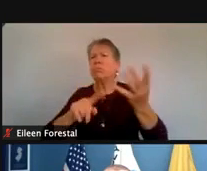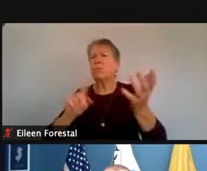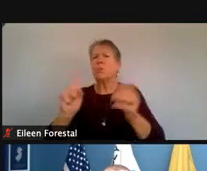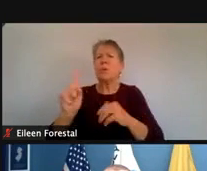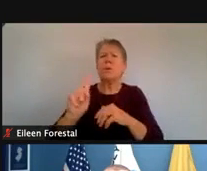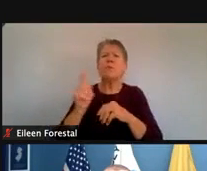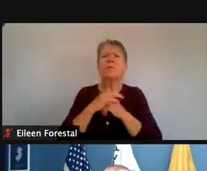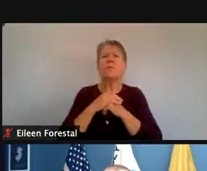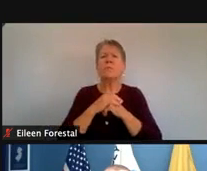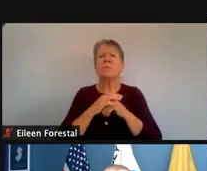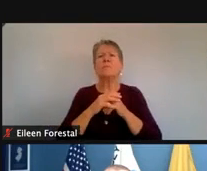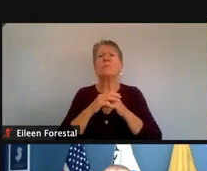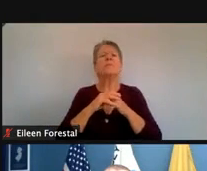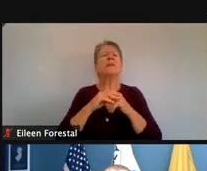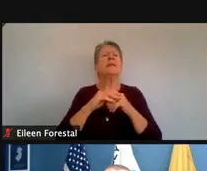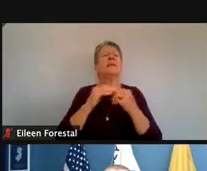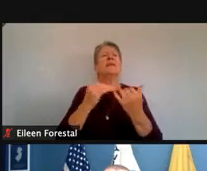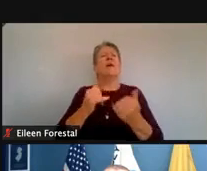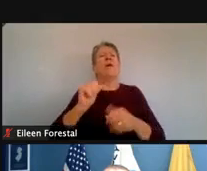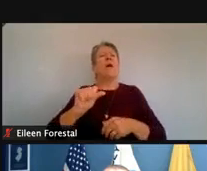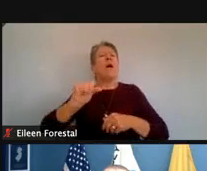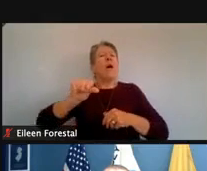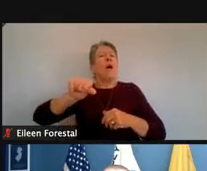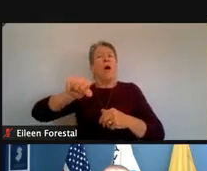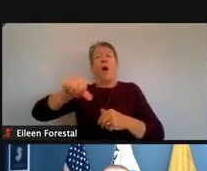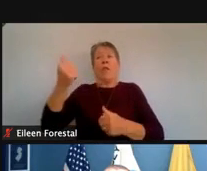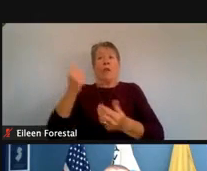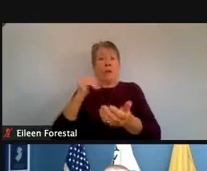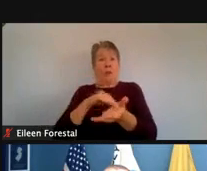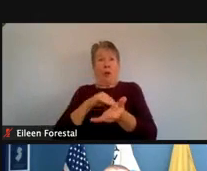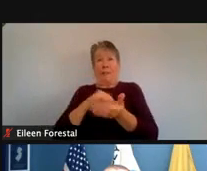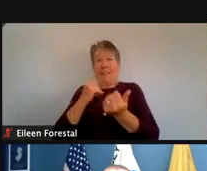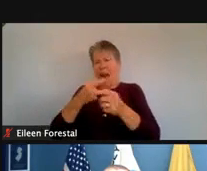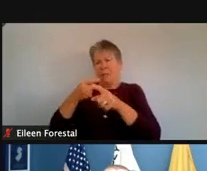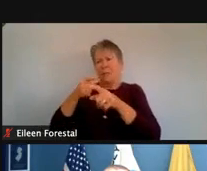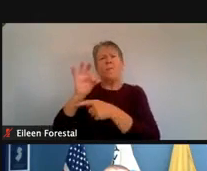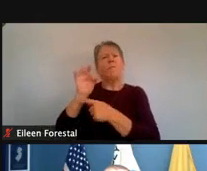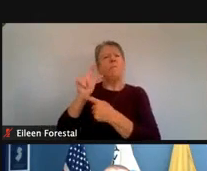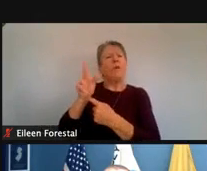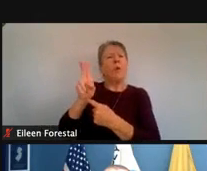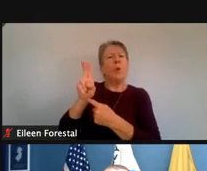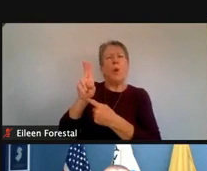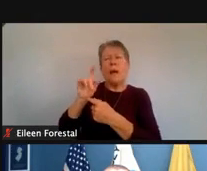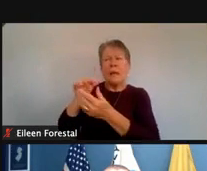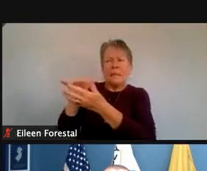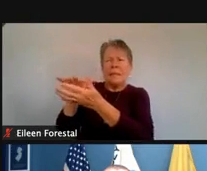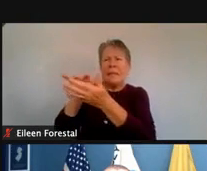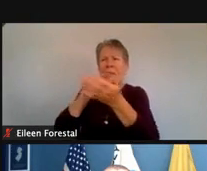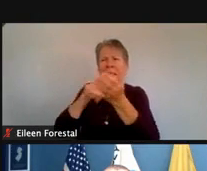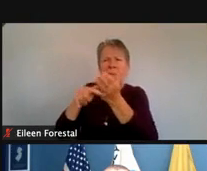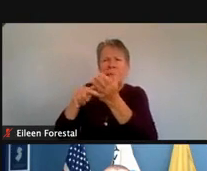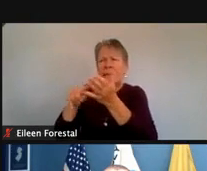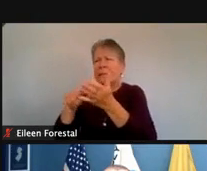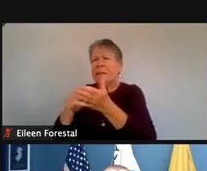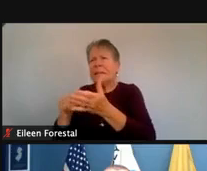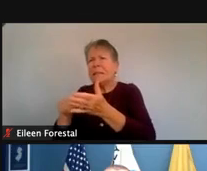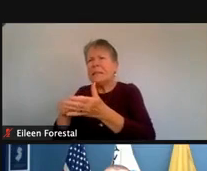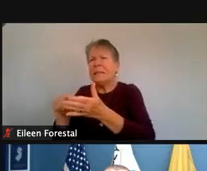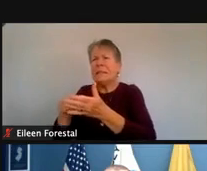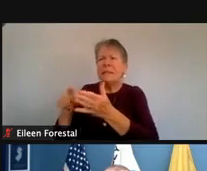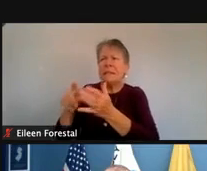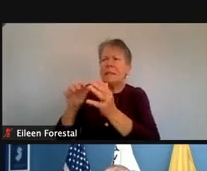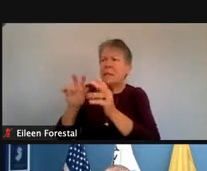time. The expectation is that the first allotment will be limited and under the prioritization guidance of the federal